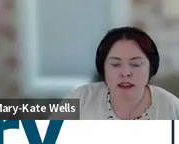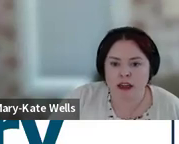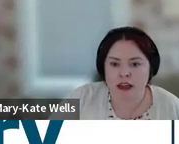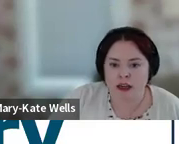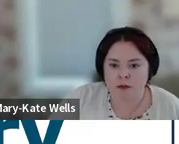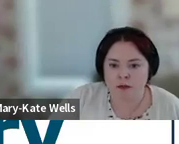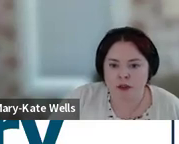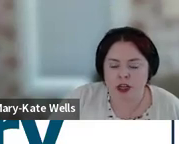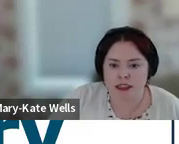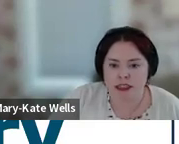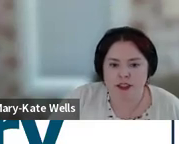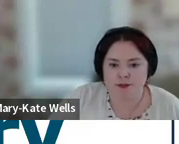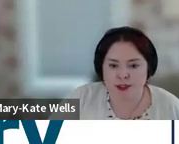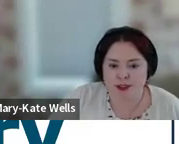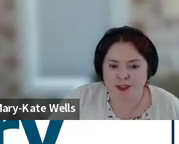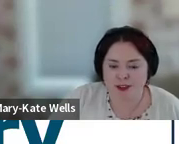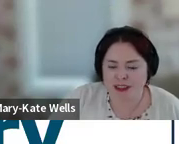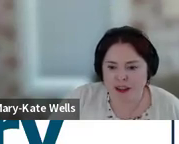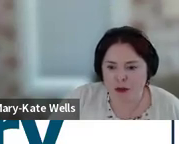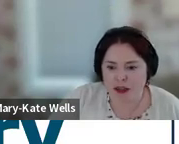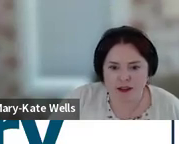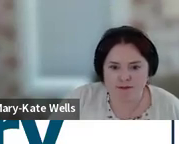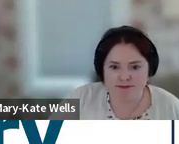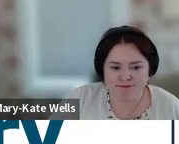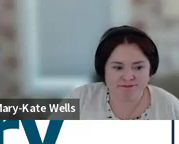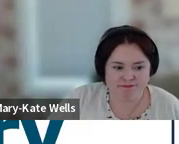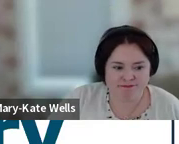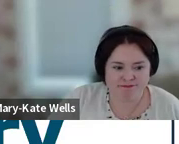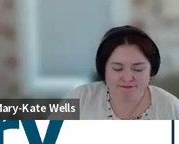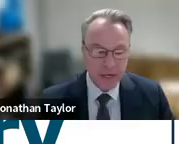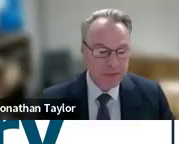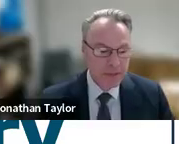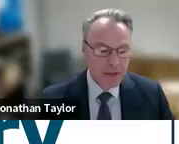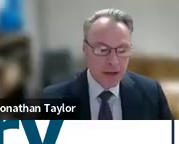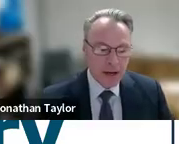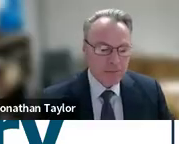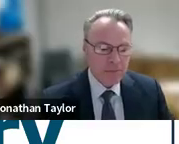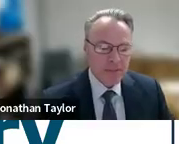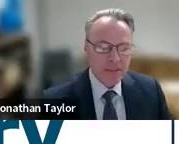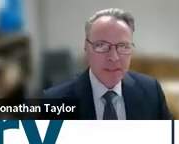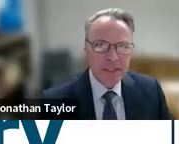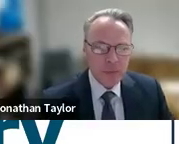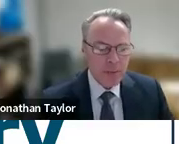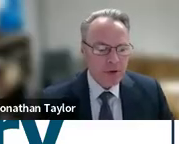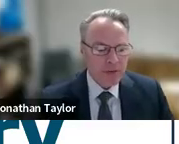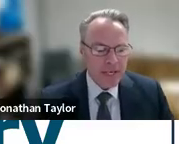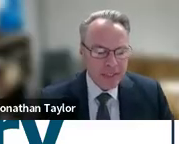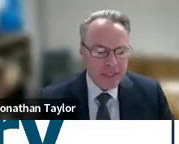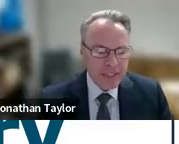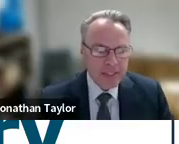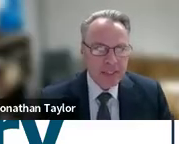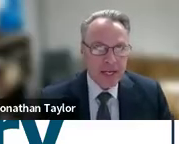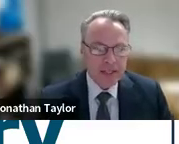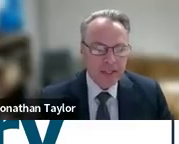and Jonathan Taylor. So you can take it away. Thank you, Mary-Kate. This webinar